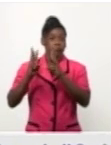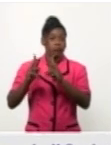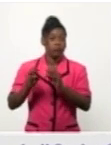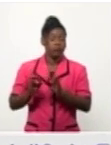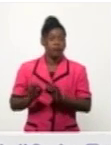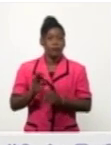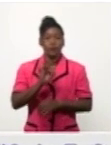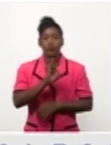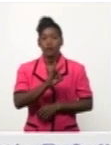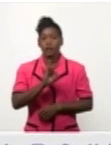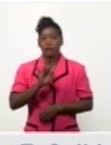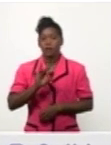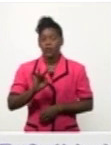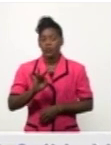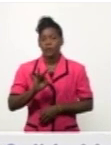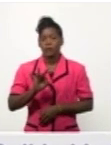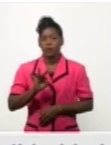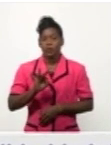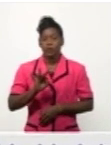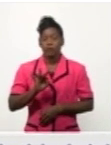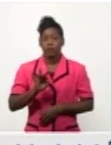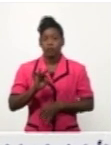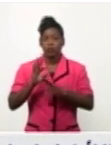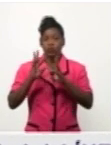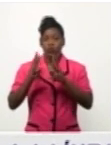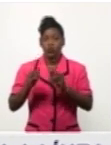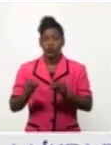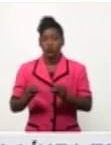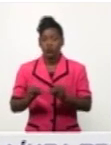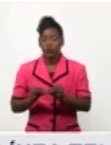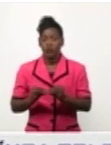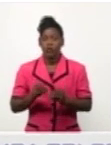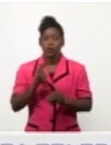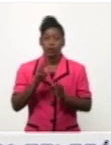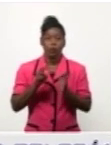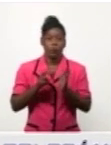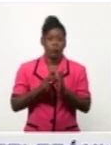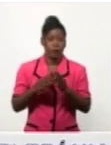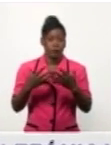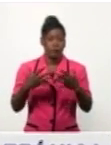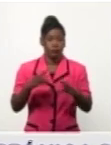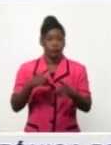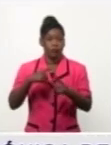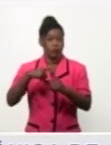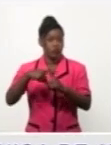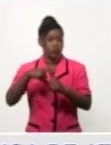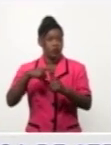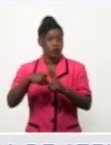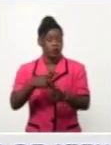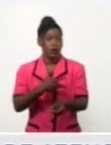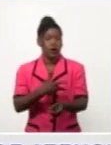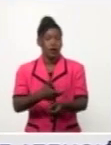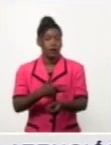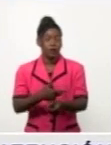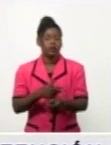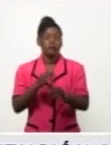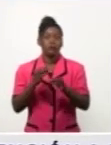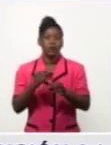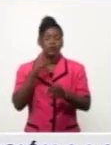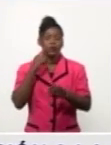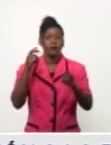actions prescribed. In the cumulative total in the Cuban pandemic, 88 of the diagnosed